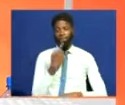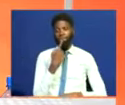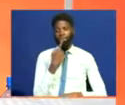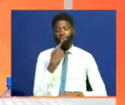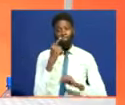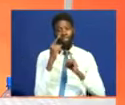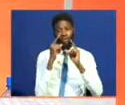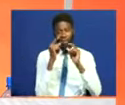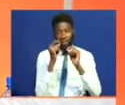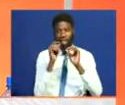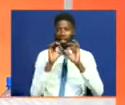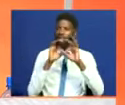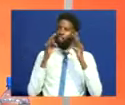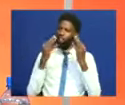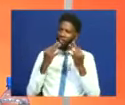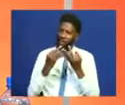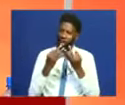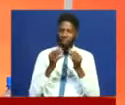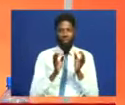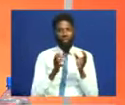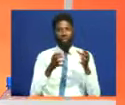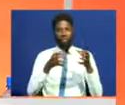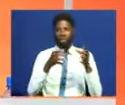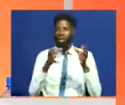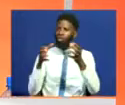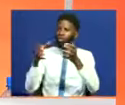as families, as married couples, as people who are